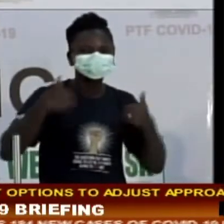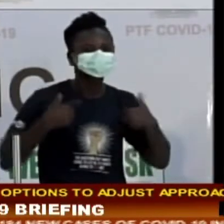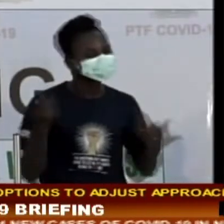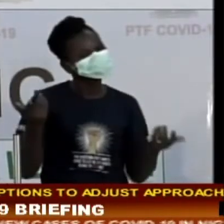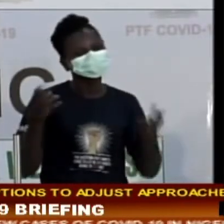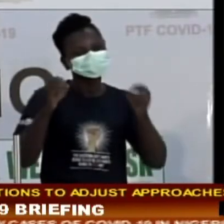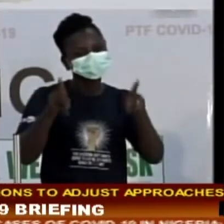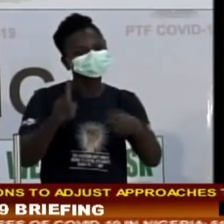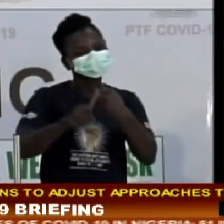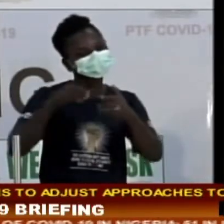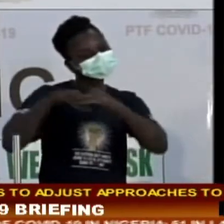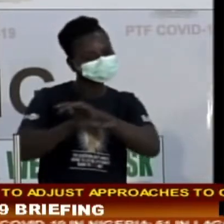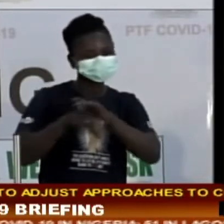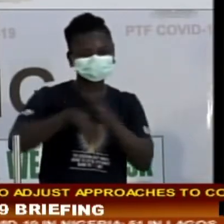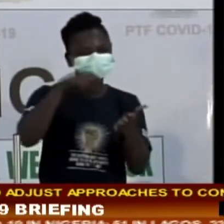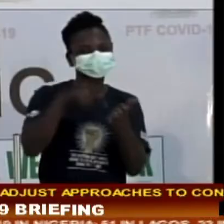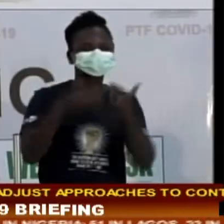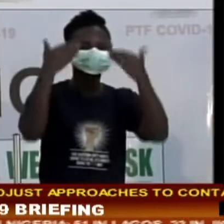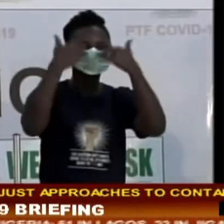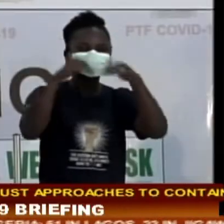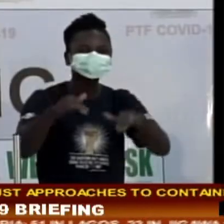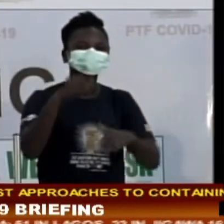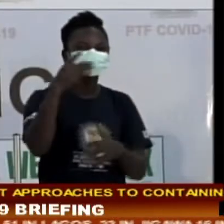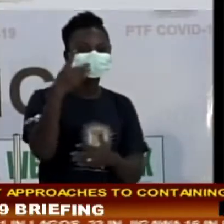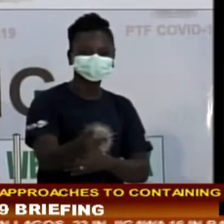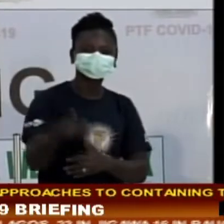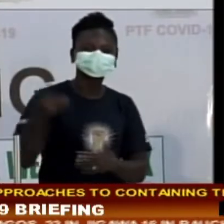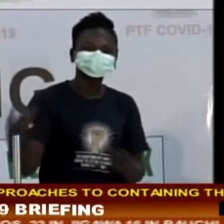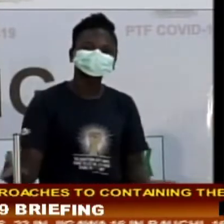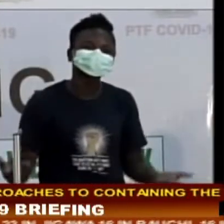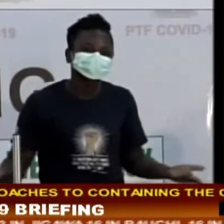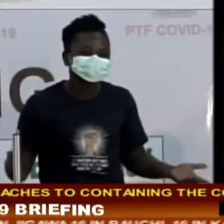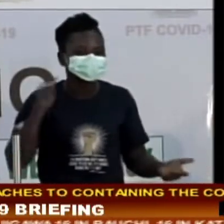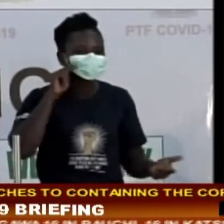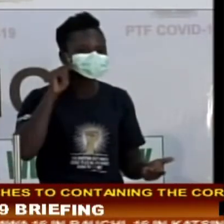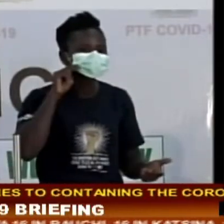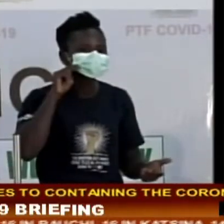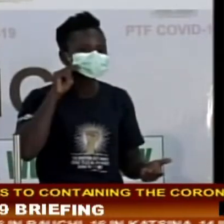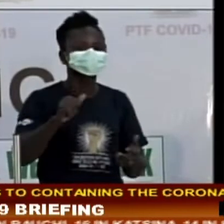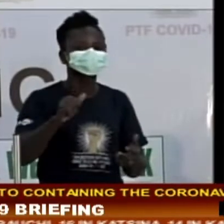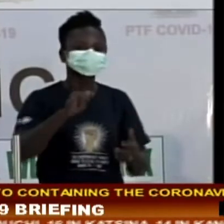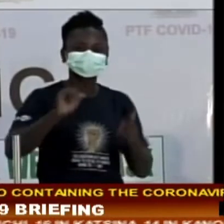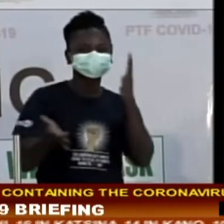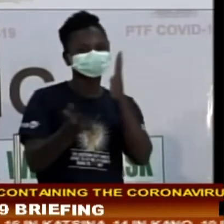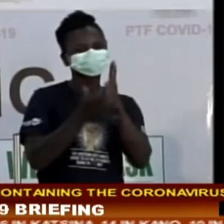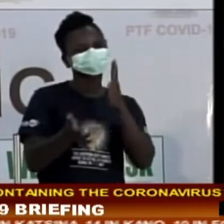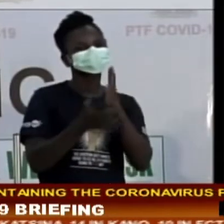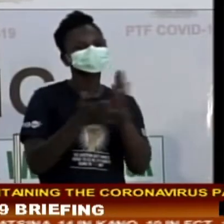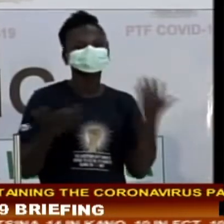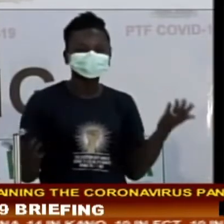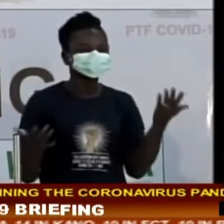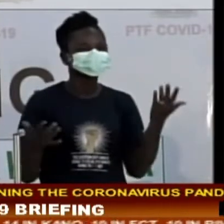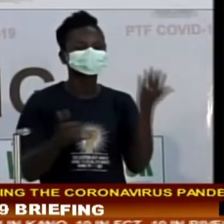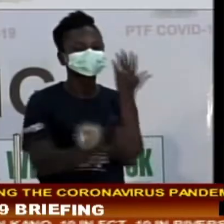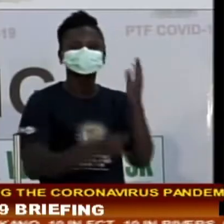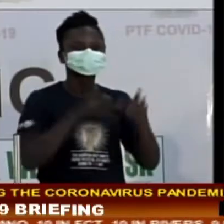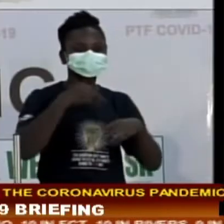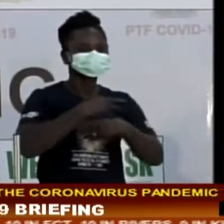this um limited devices Nigeria is not a technology Ser we're not